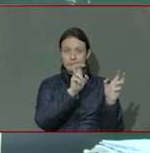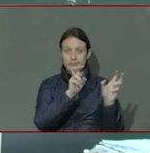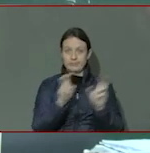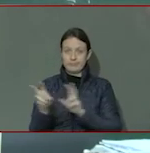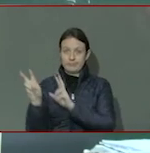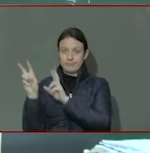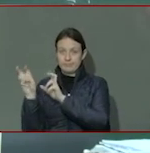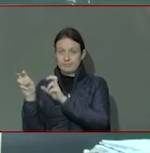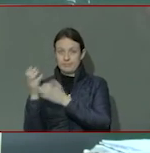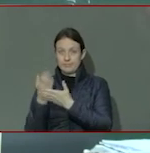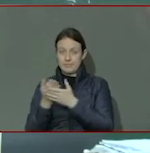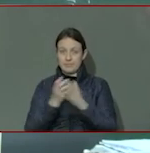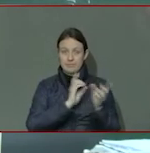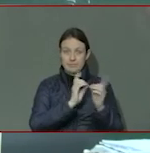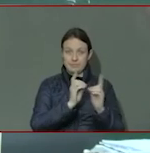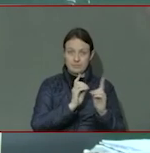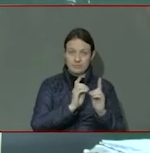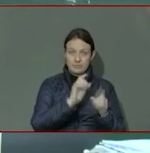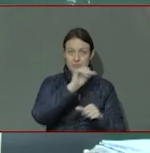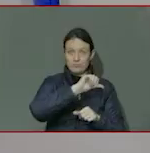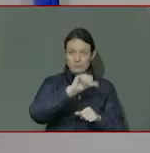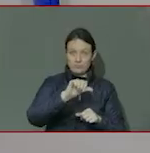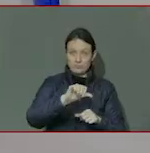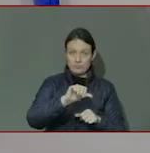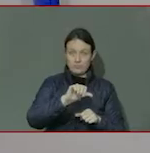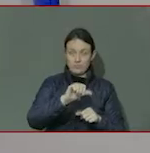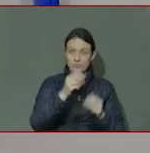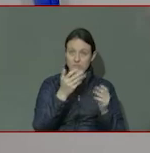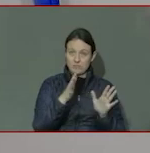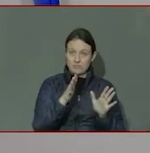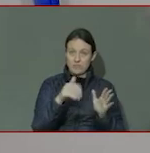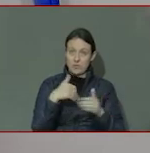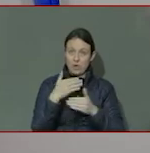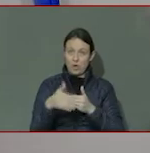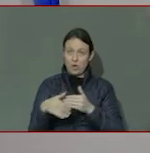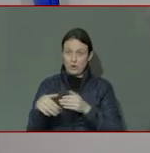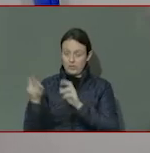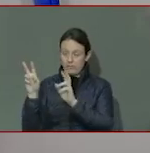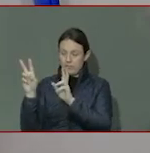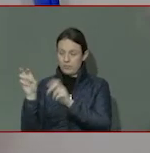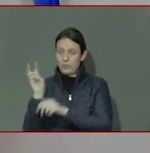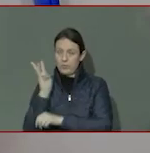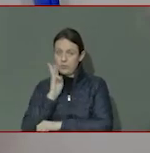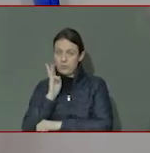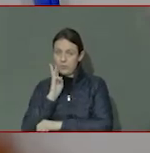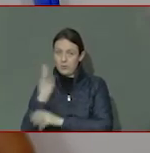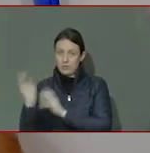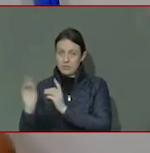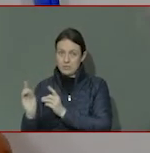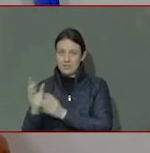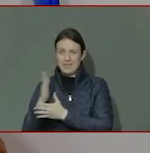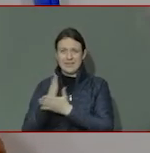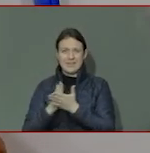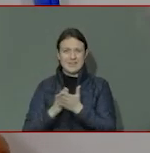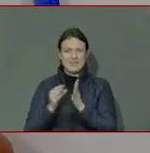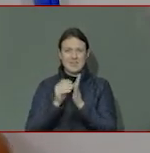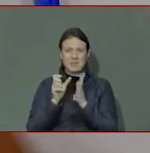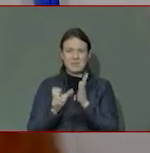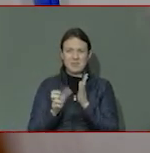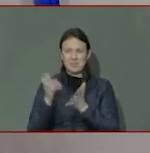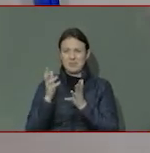examiner, everything about salt, and then when you're done with the salt, you go to water. Some learners don't know where to